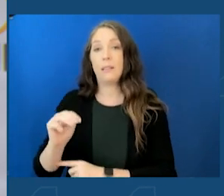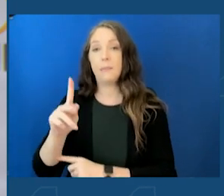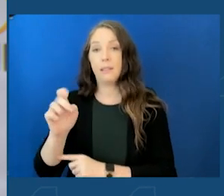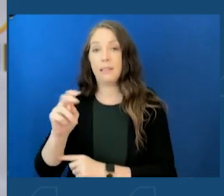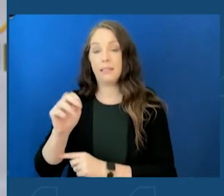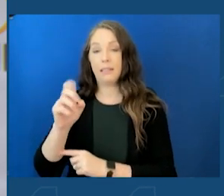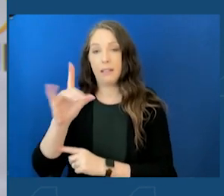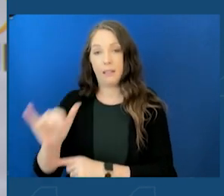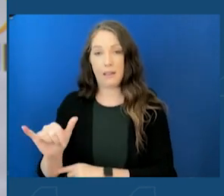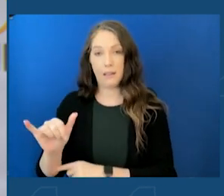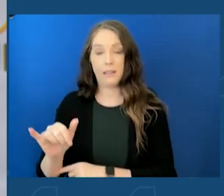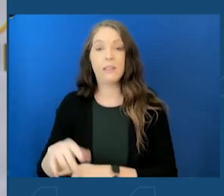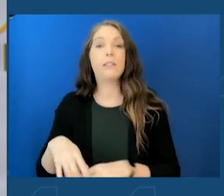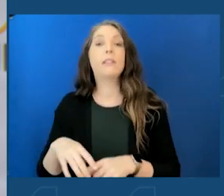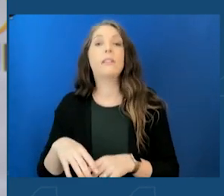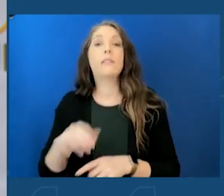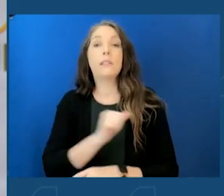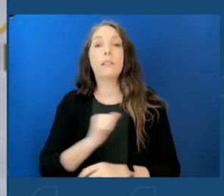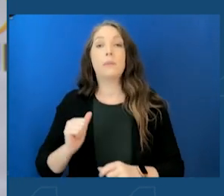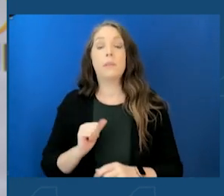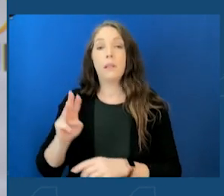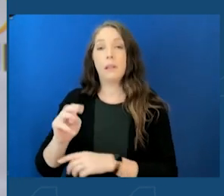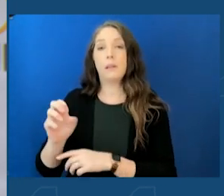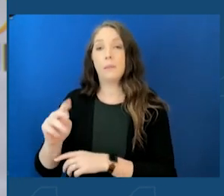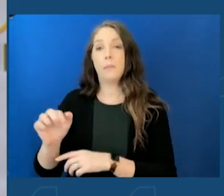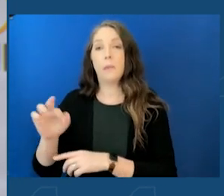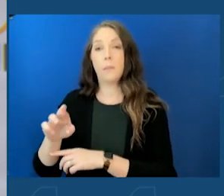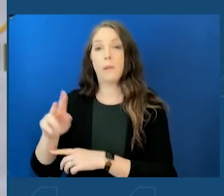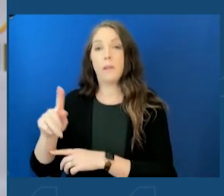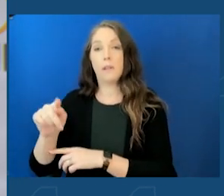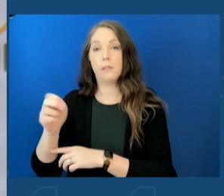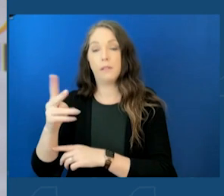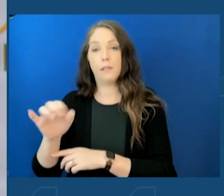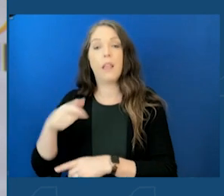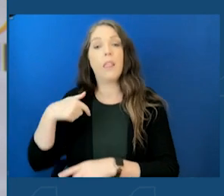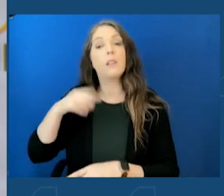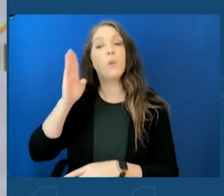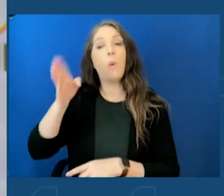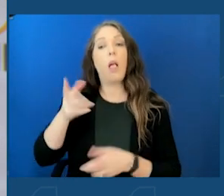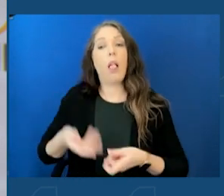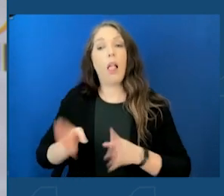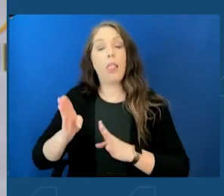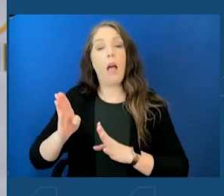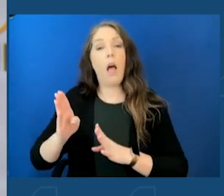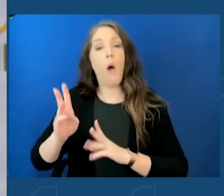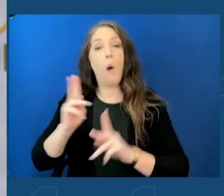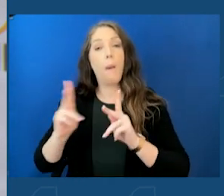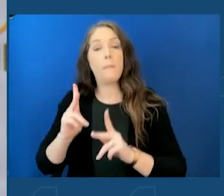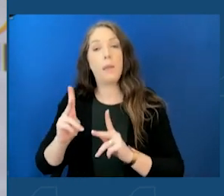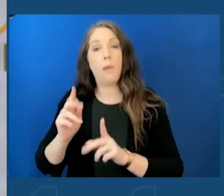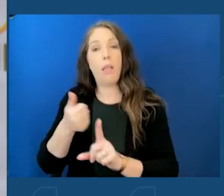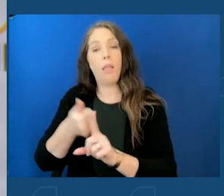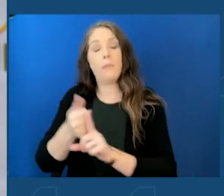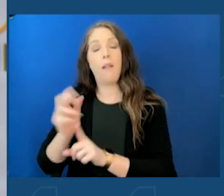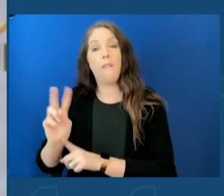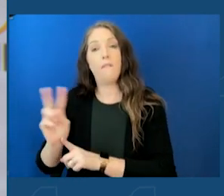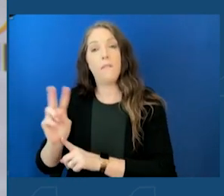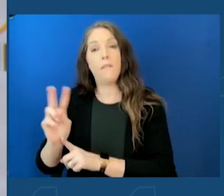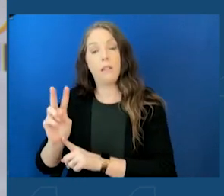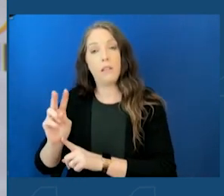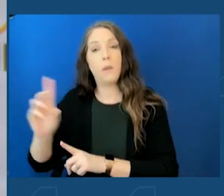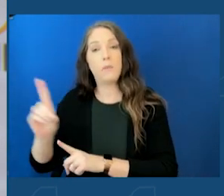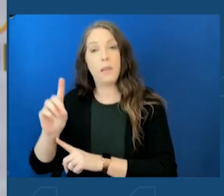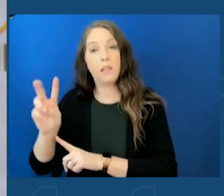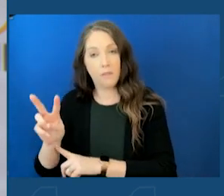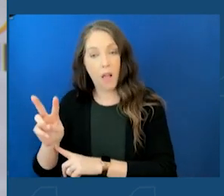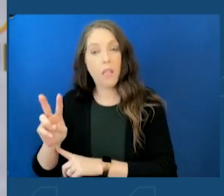Assembly Member Fred Thiel. And this will allow victims of sexual violence to apply to the Board of Elections to have their voter registration